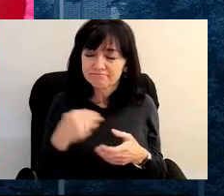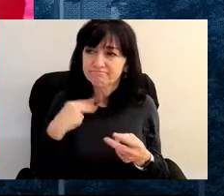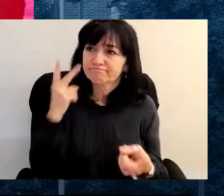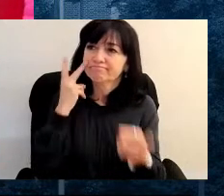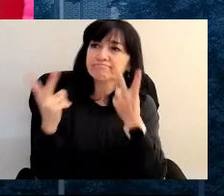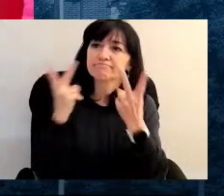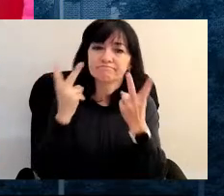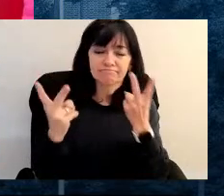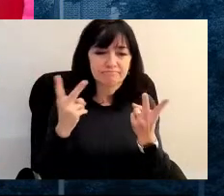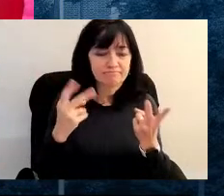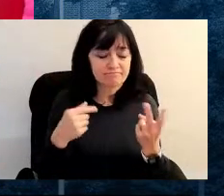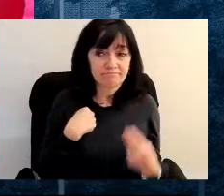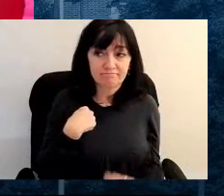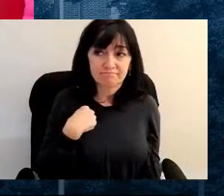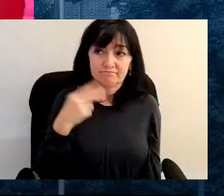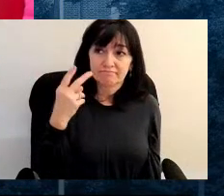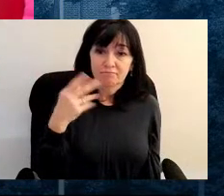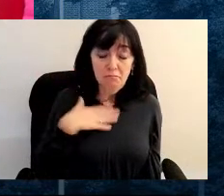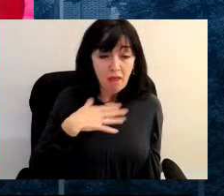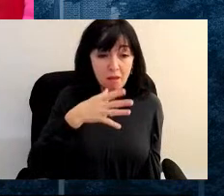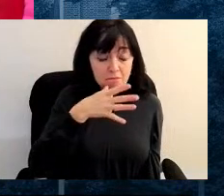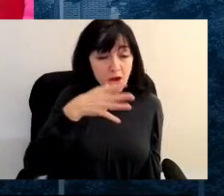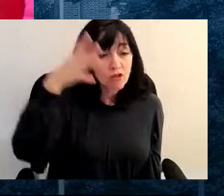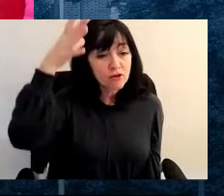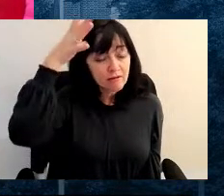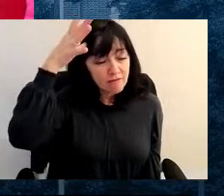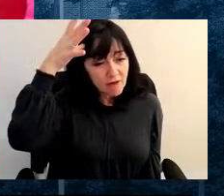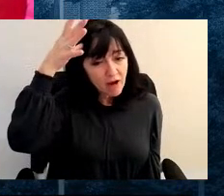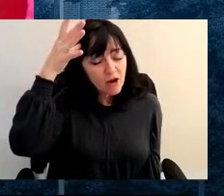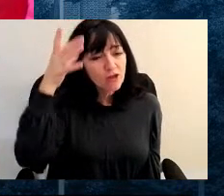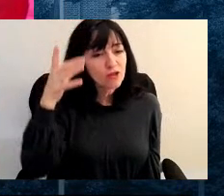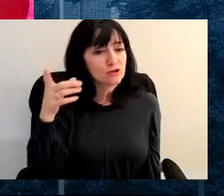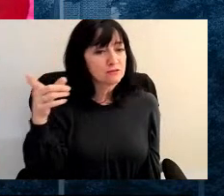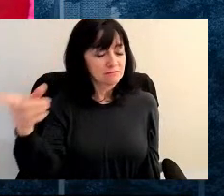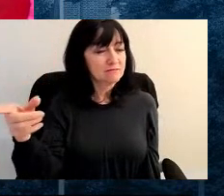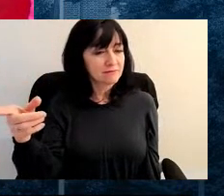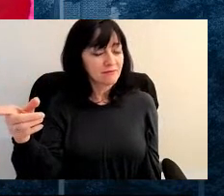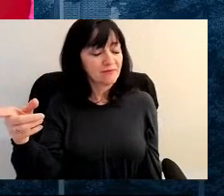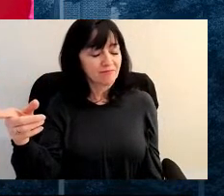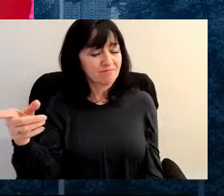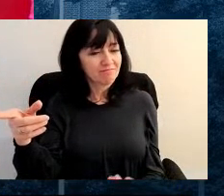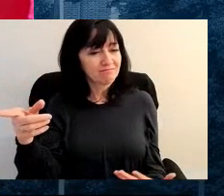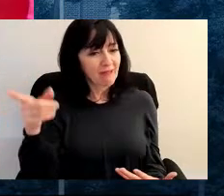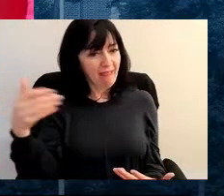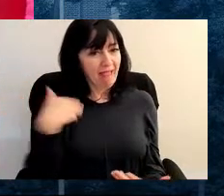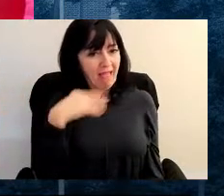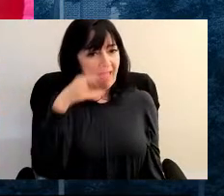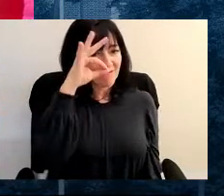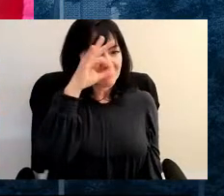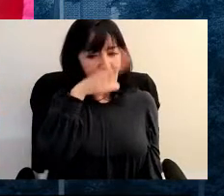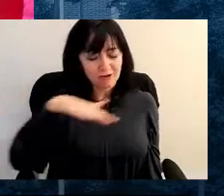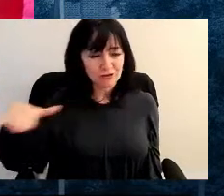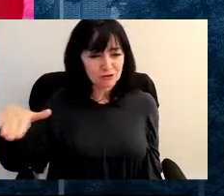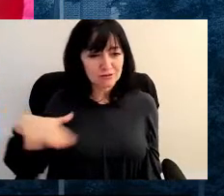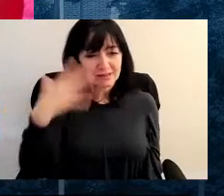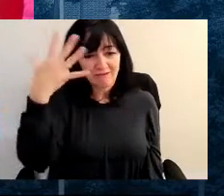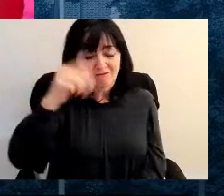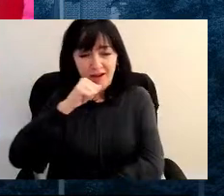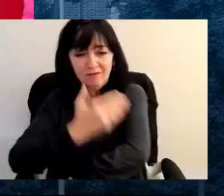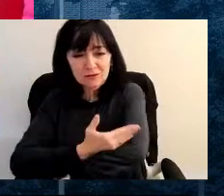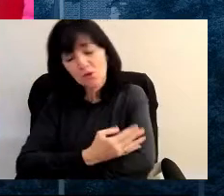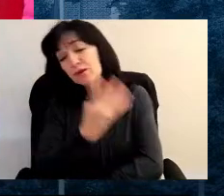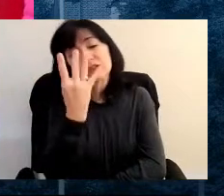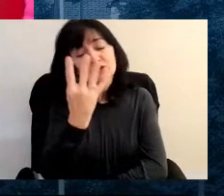a son and daughter. They had 9 of them, not sons, five daughters and 4